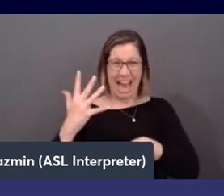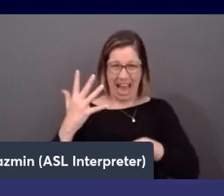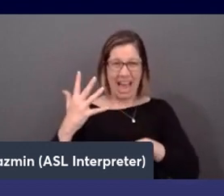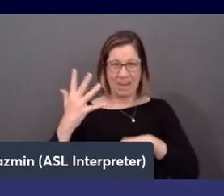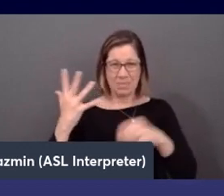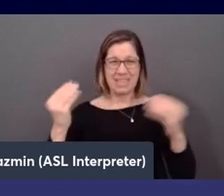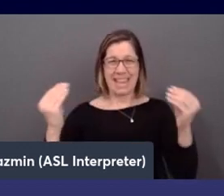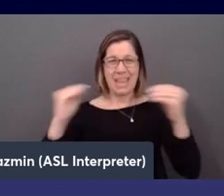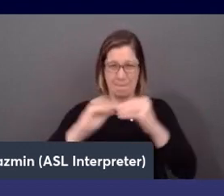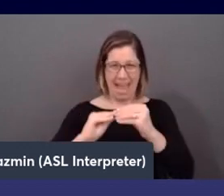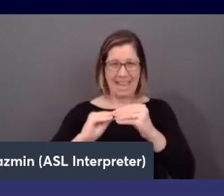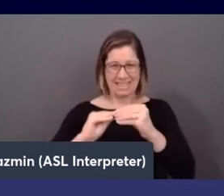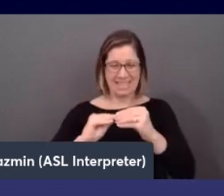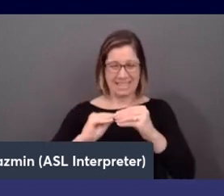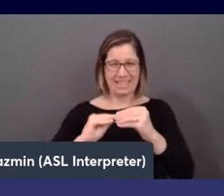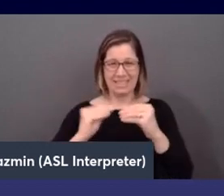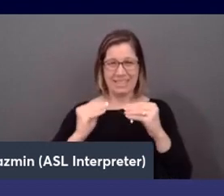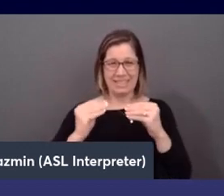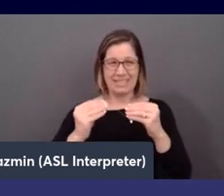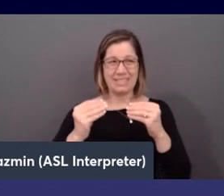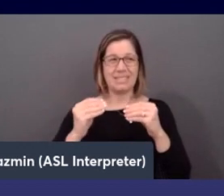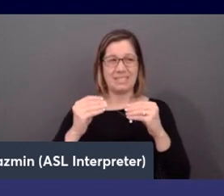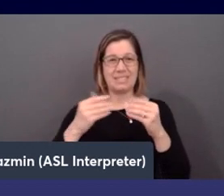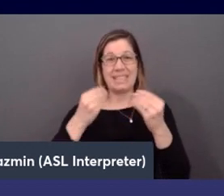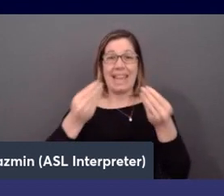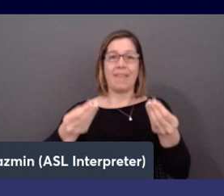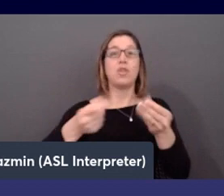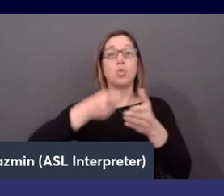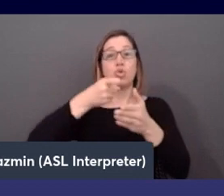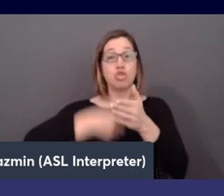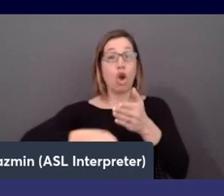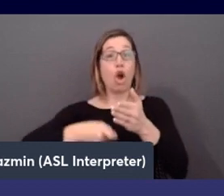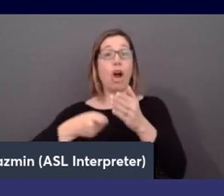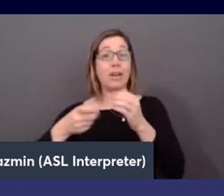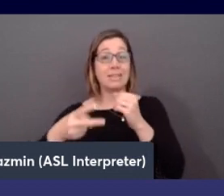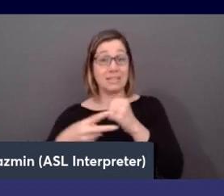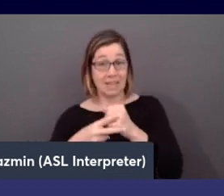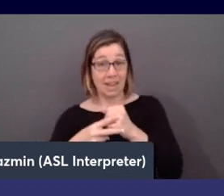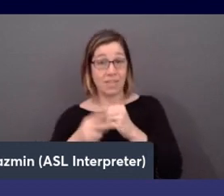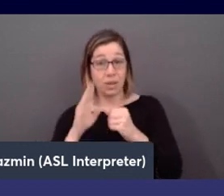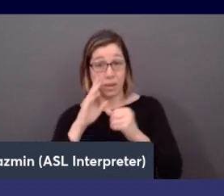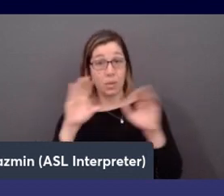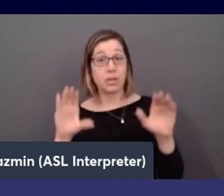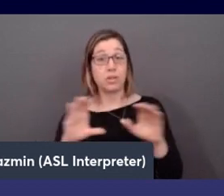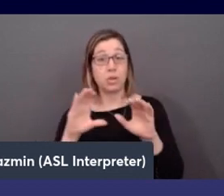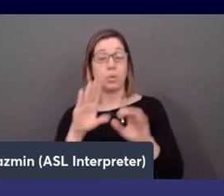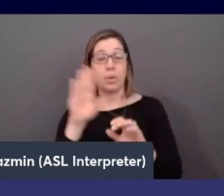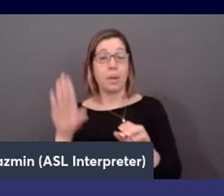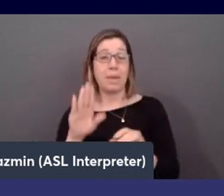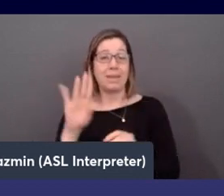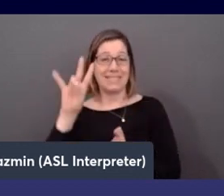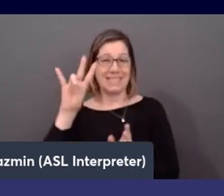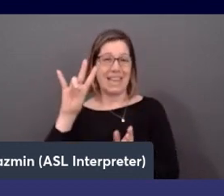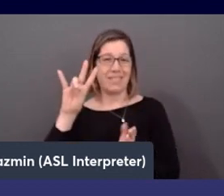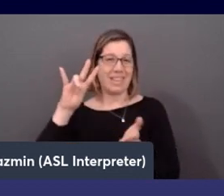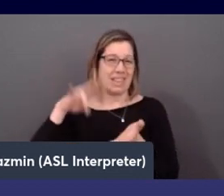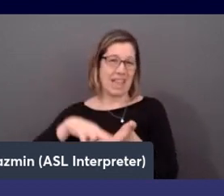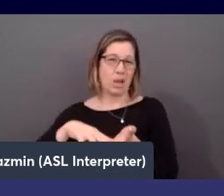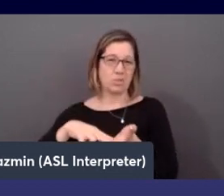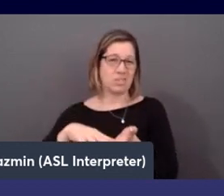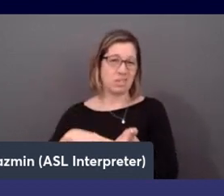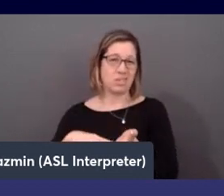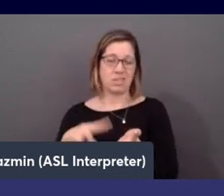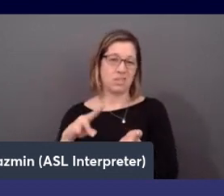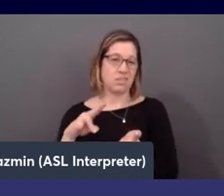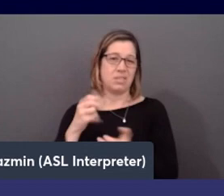uh, pretty much a cost saving that will do about seven thousandths of a dollar